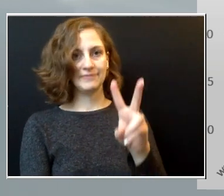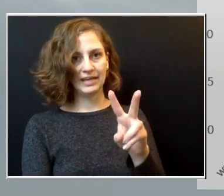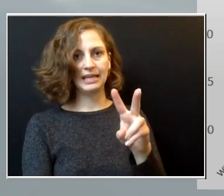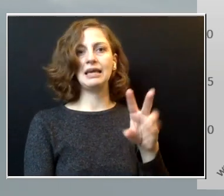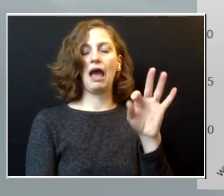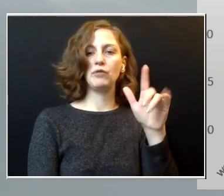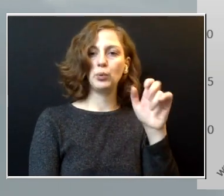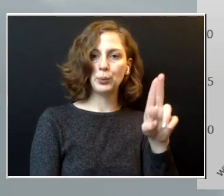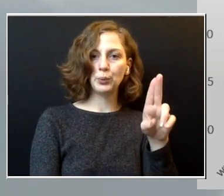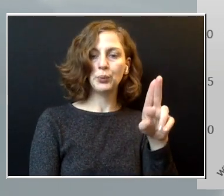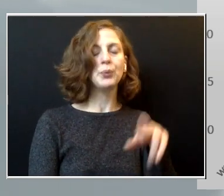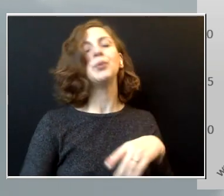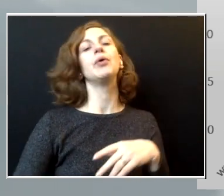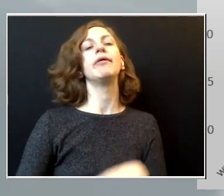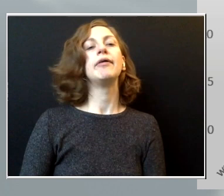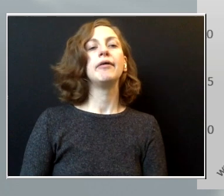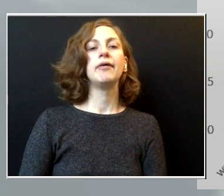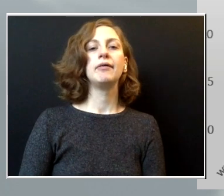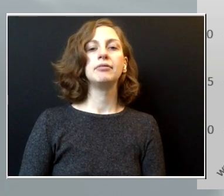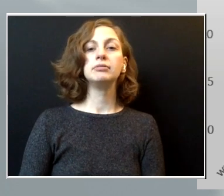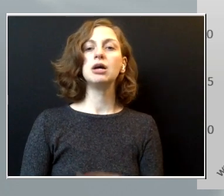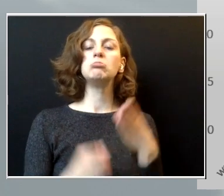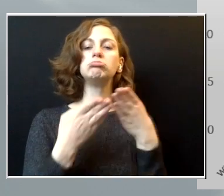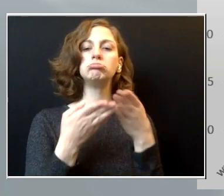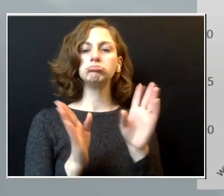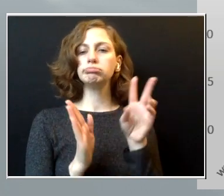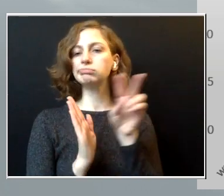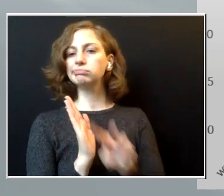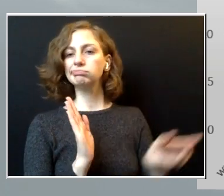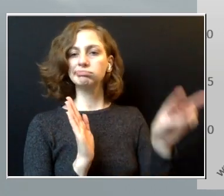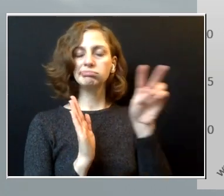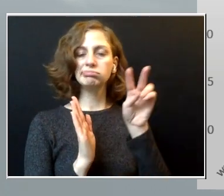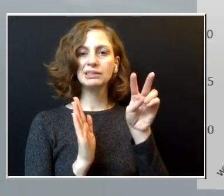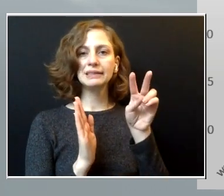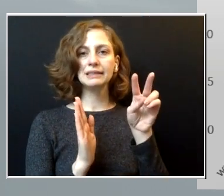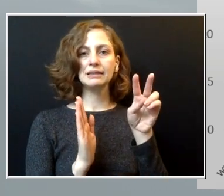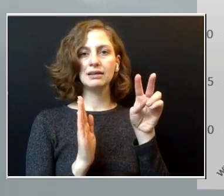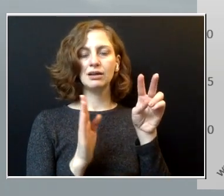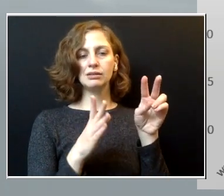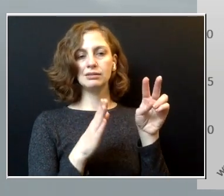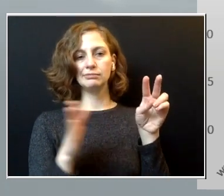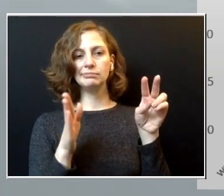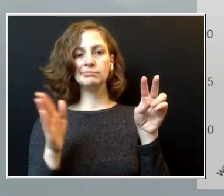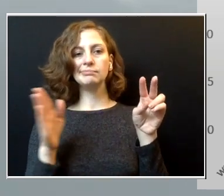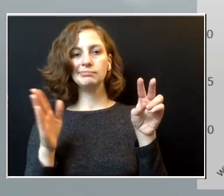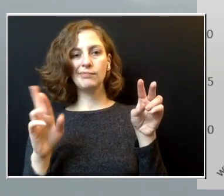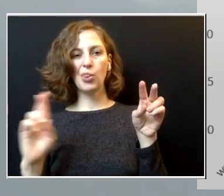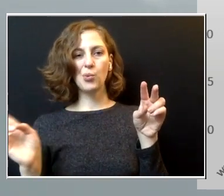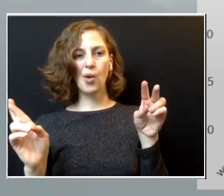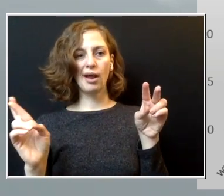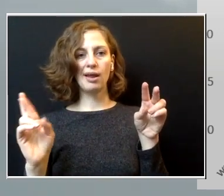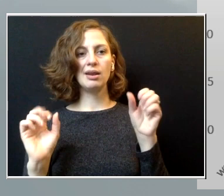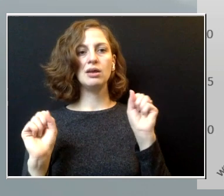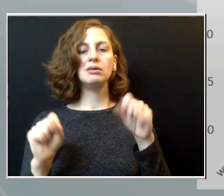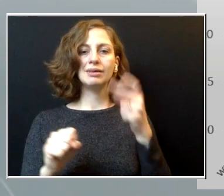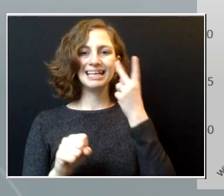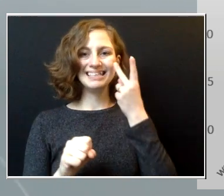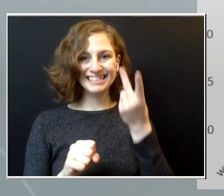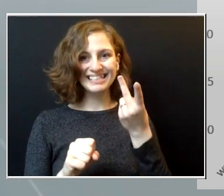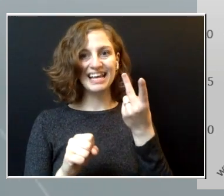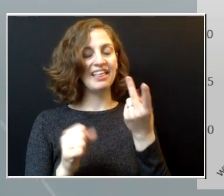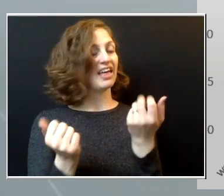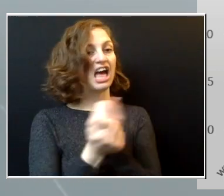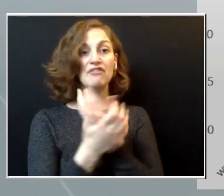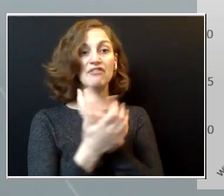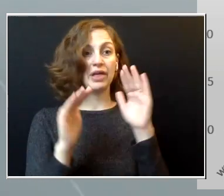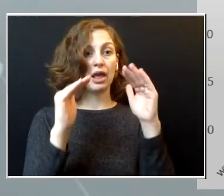a general look at that graph, all the way over to the far right side, you can see that overall the numbers are down. So this past week, and